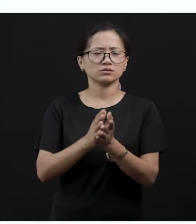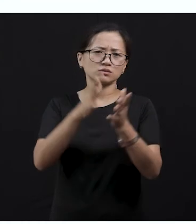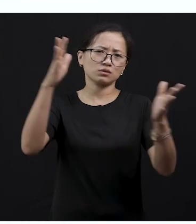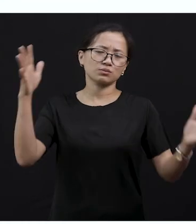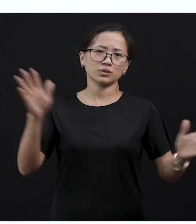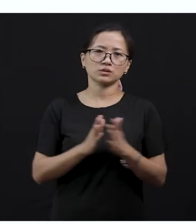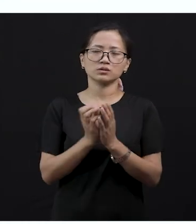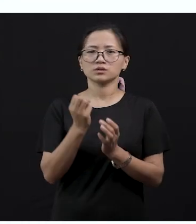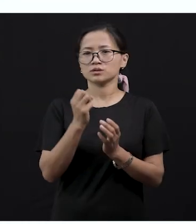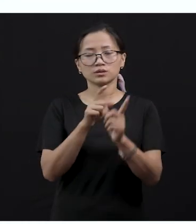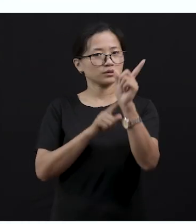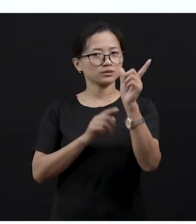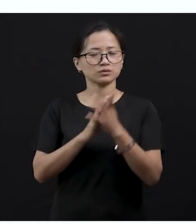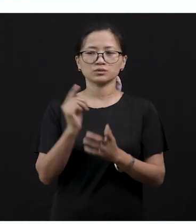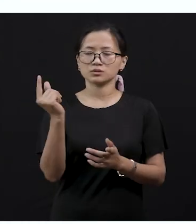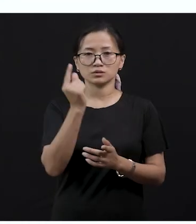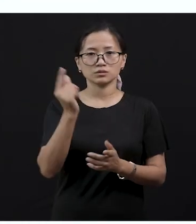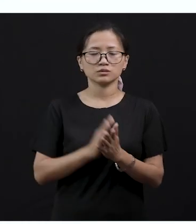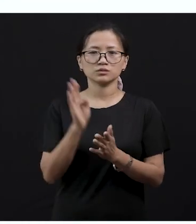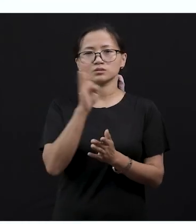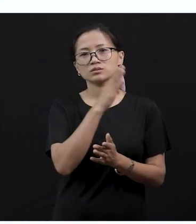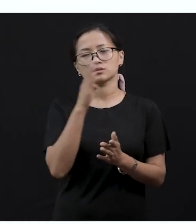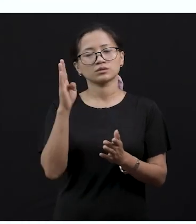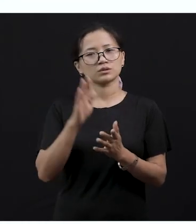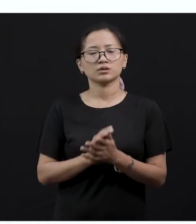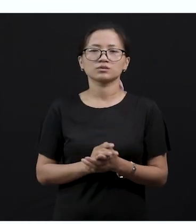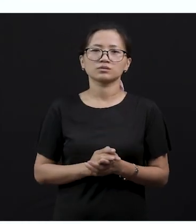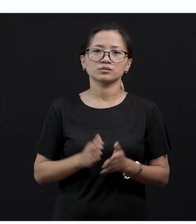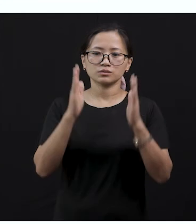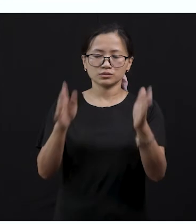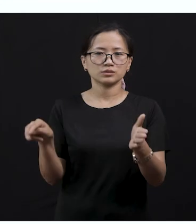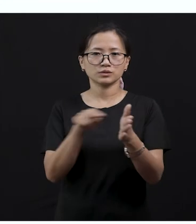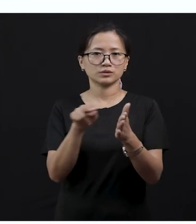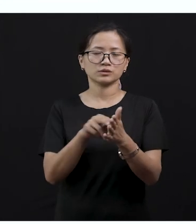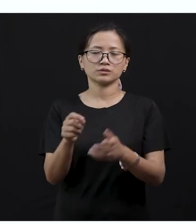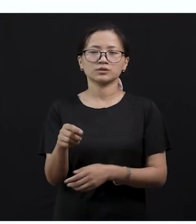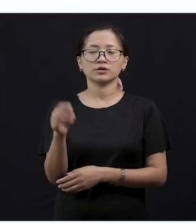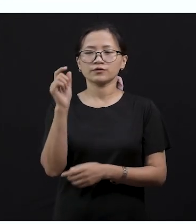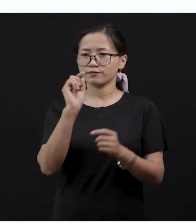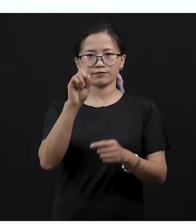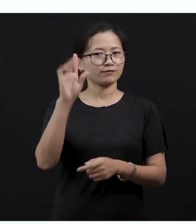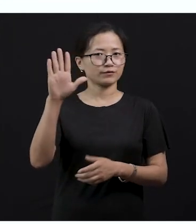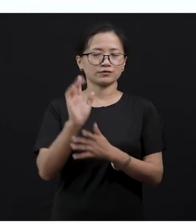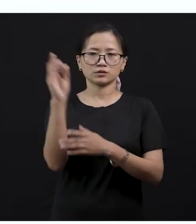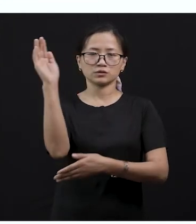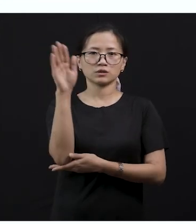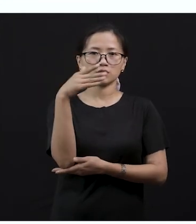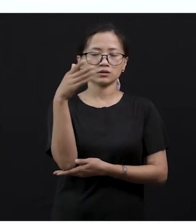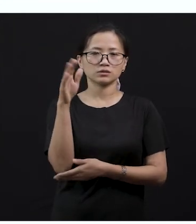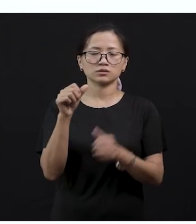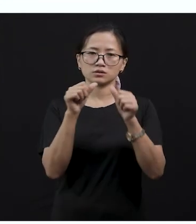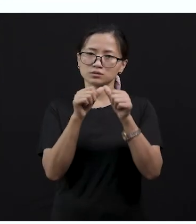years of independence, we still use this song during our Independence Day, right?